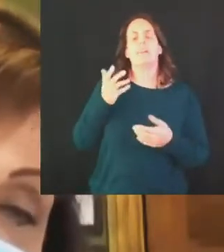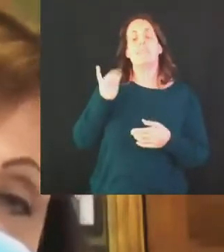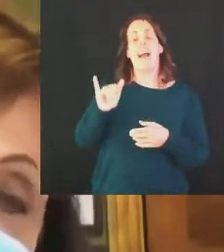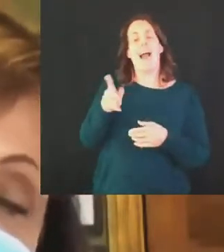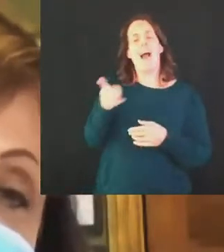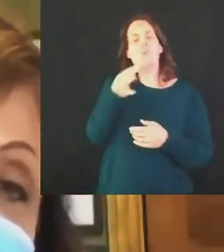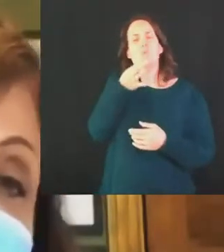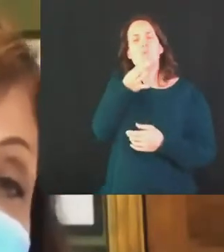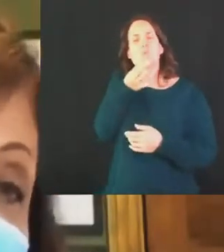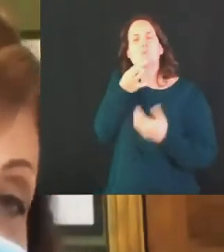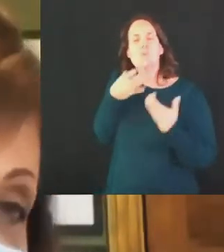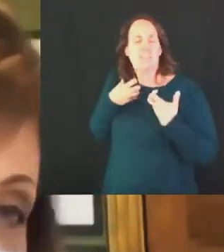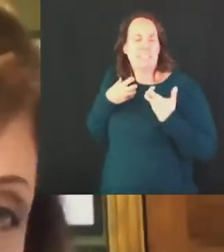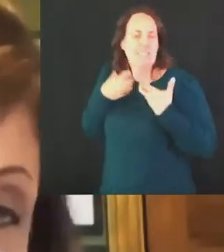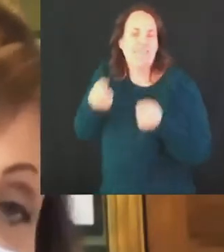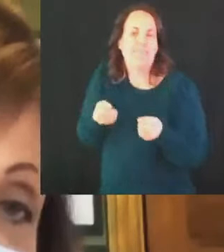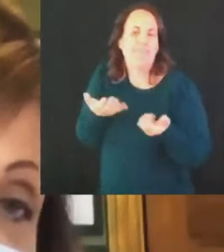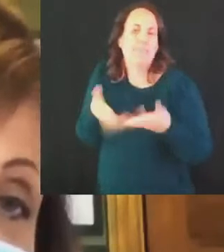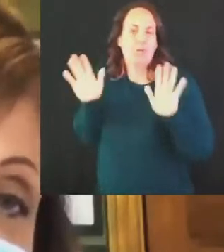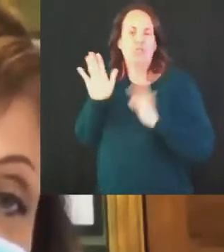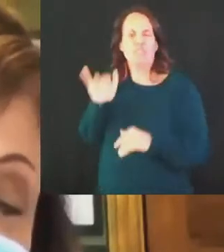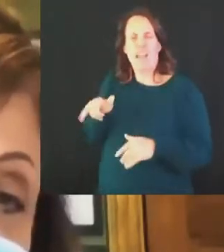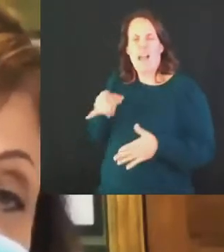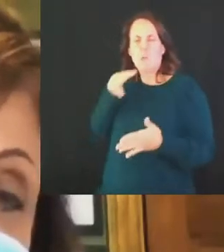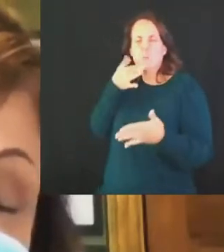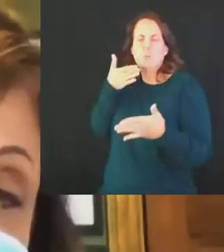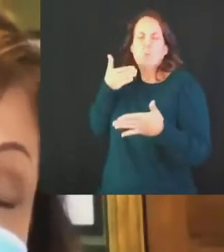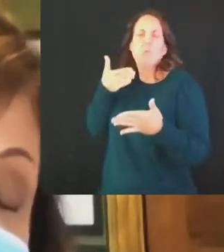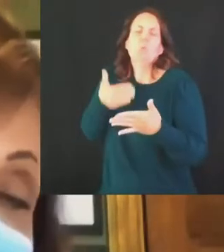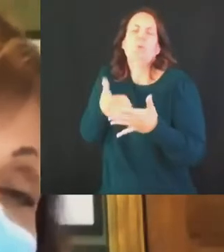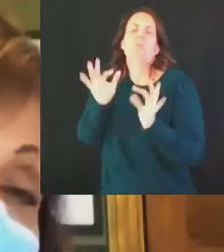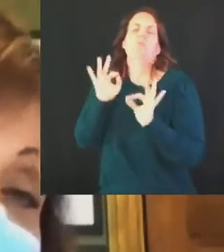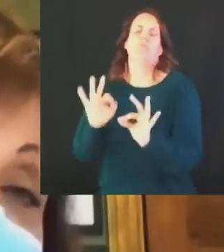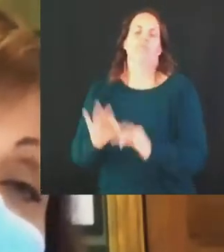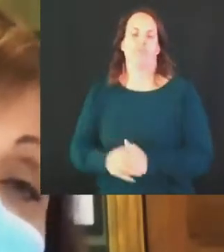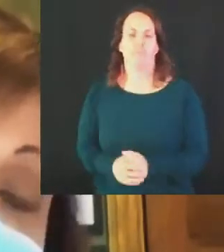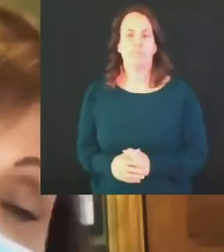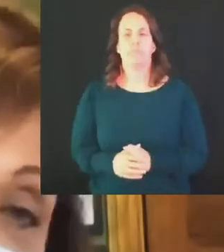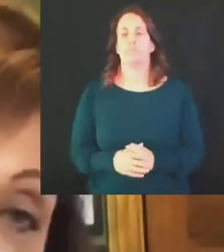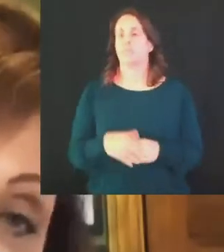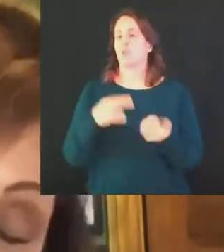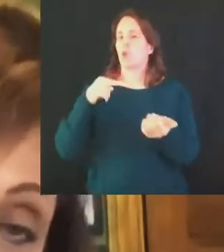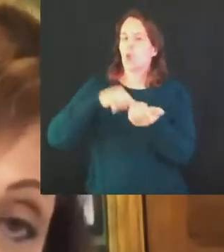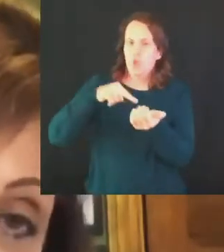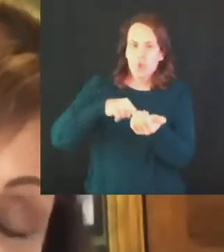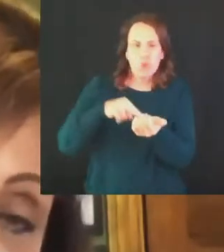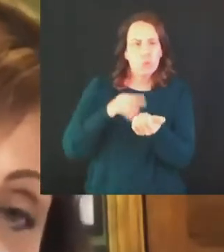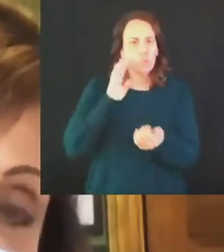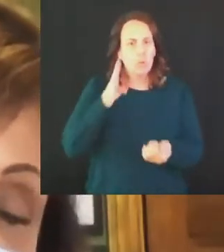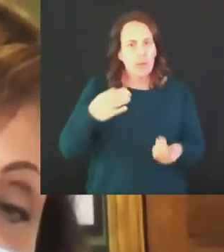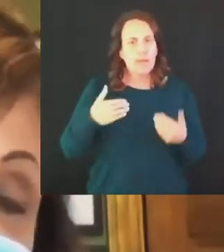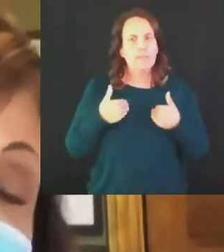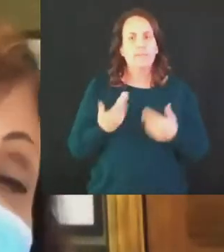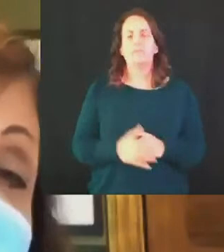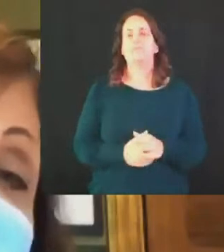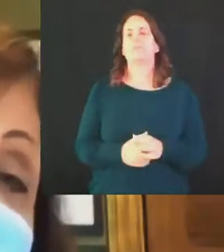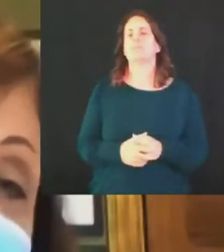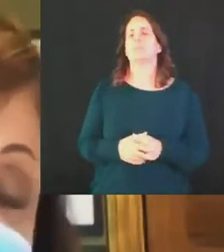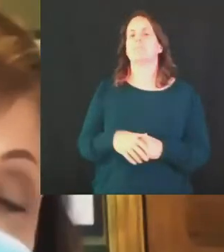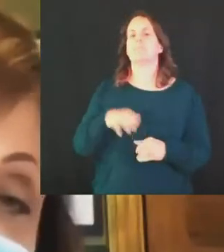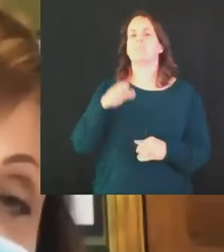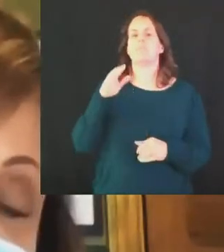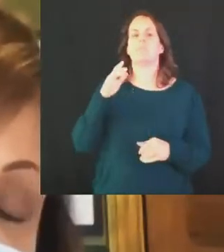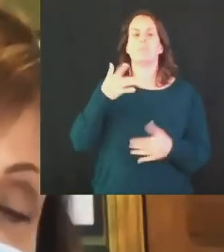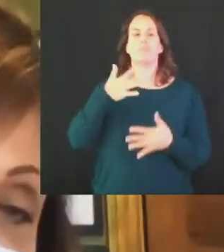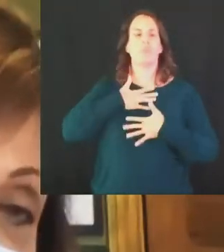respiratory therapists, social workers that are part of the multidisciplinary team that designs a care plan for the patients that are there and